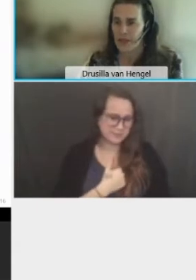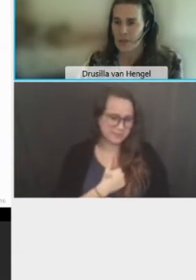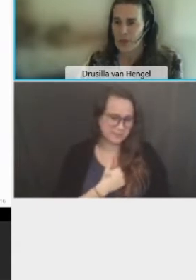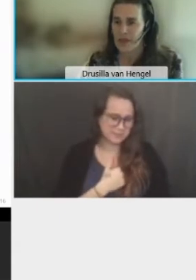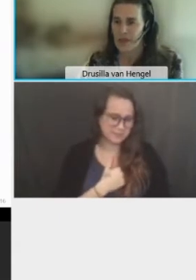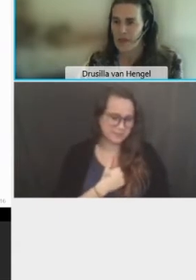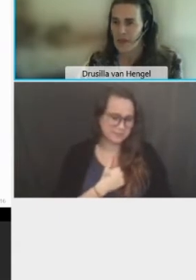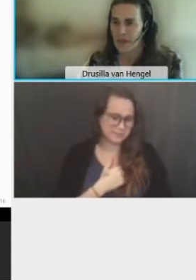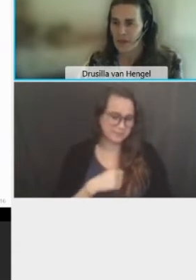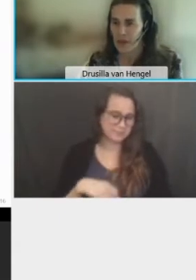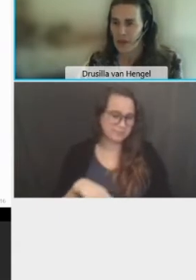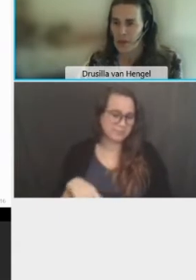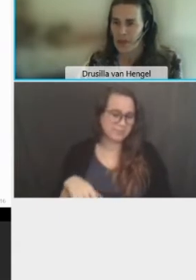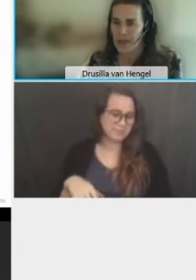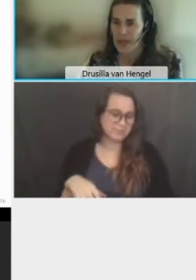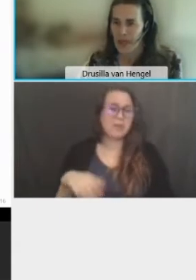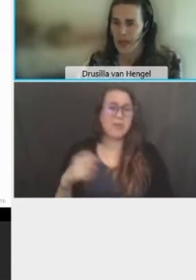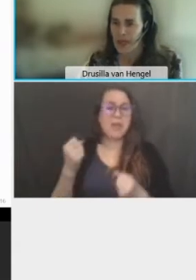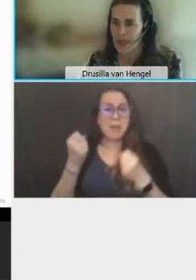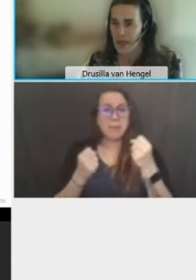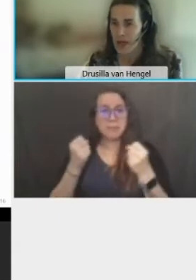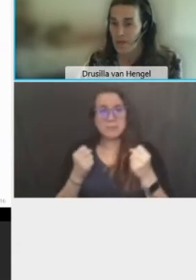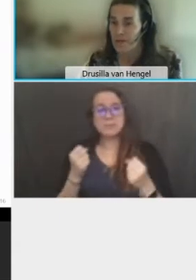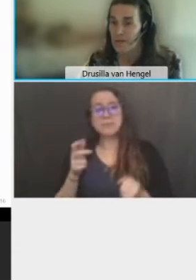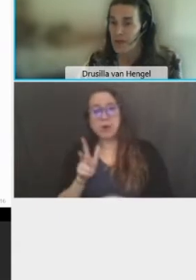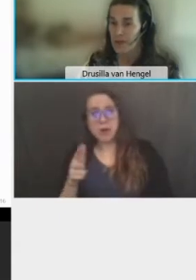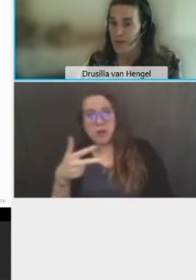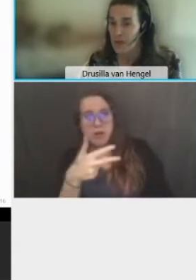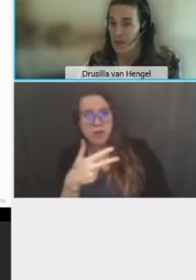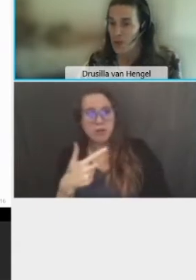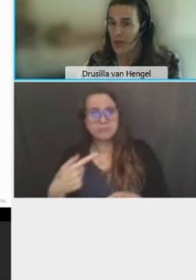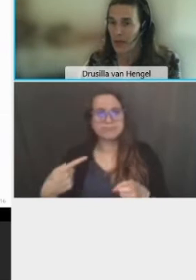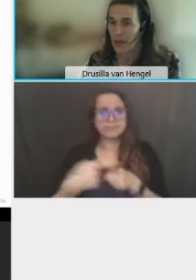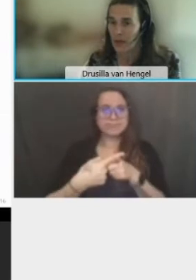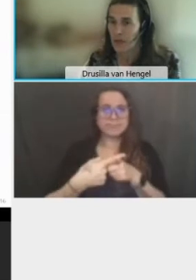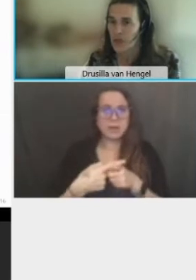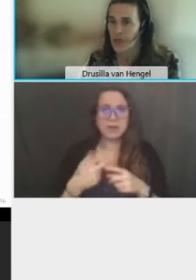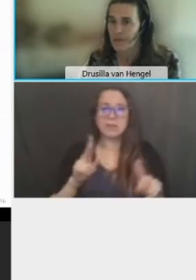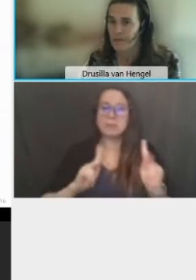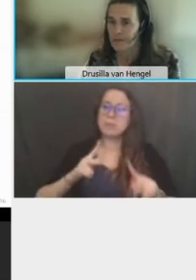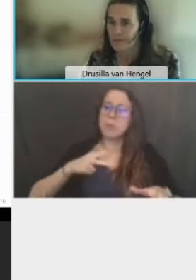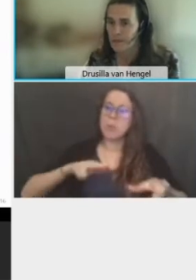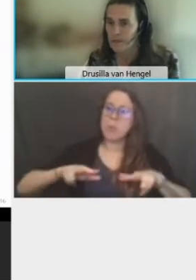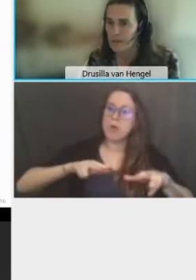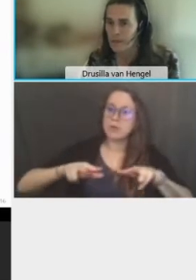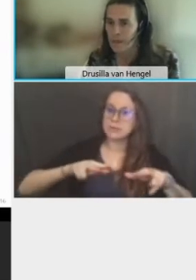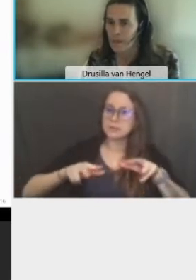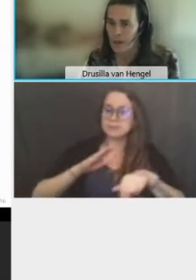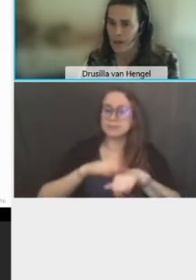such as permissive vehicle turning movements against people walking along the street.